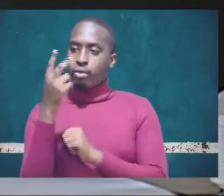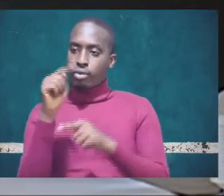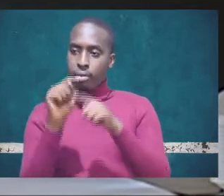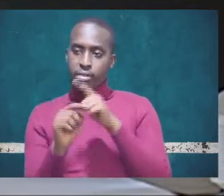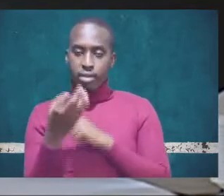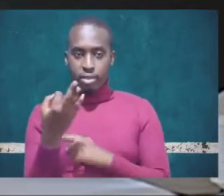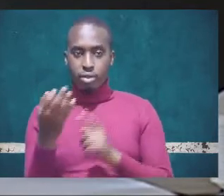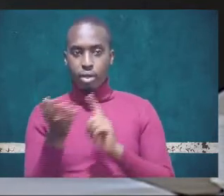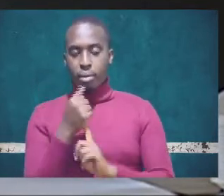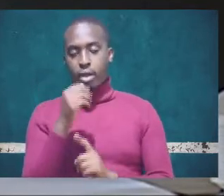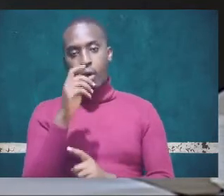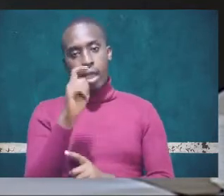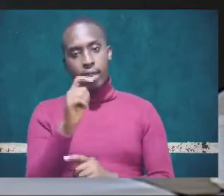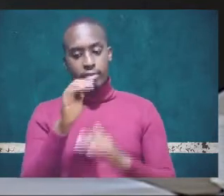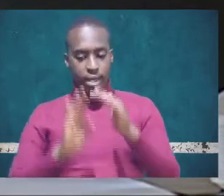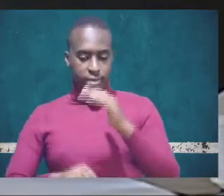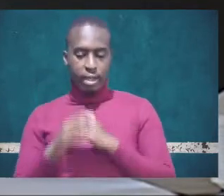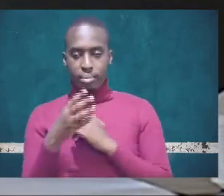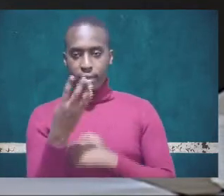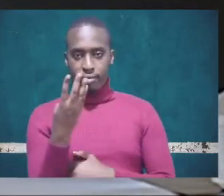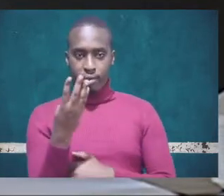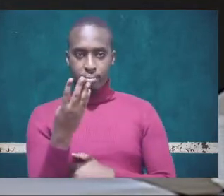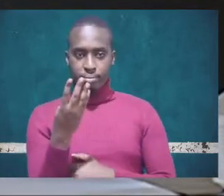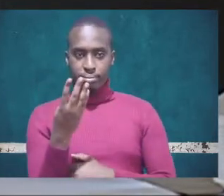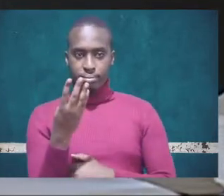have x less than 4.